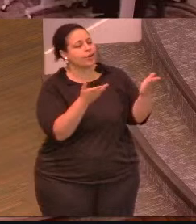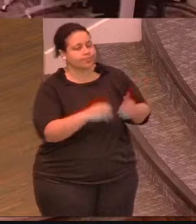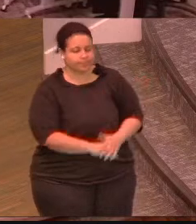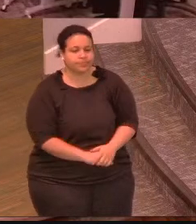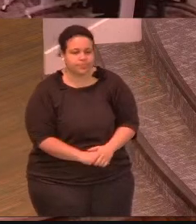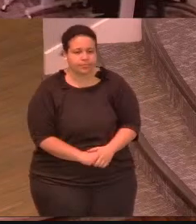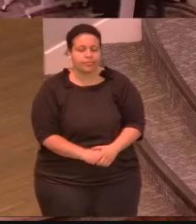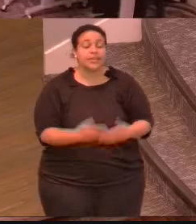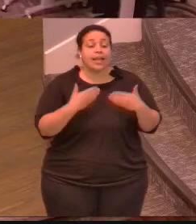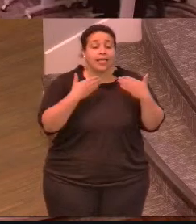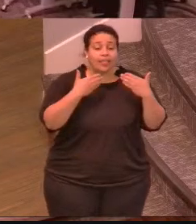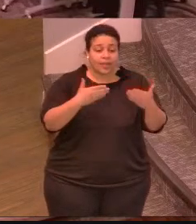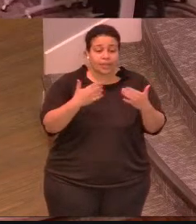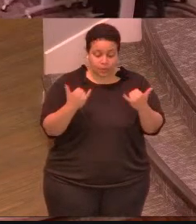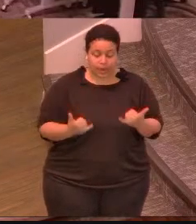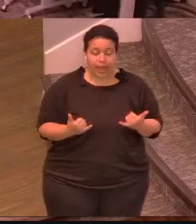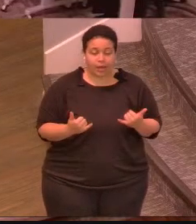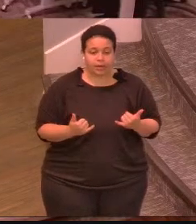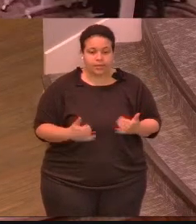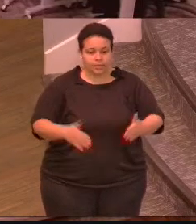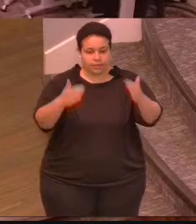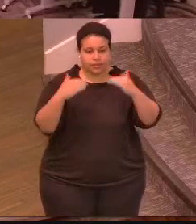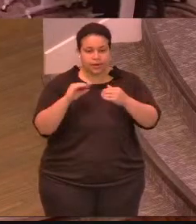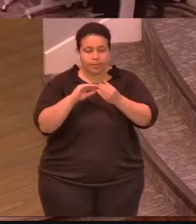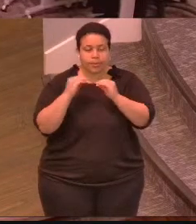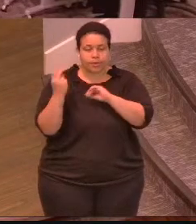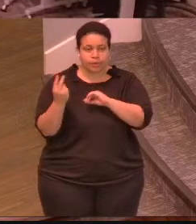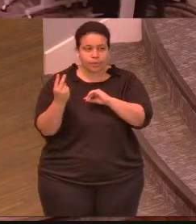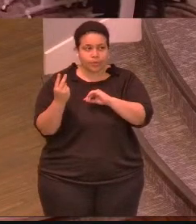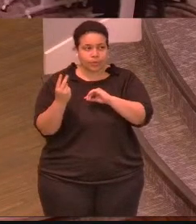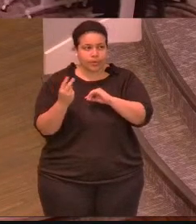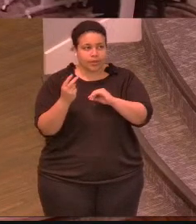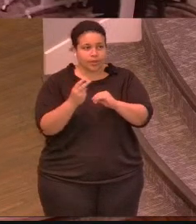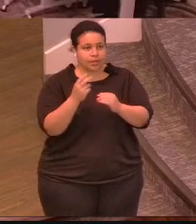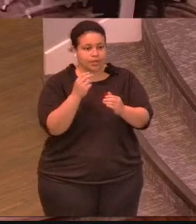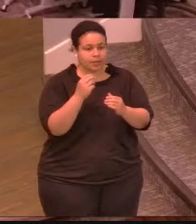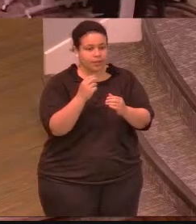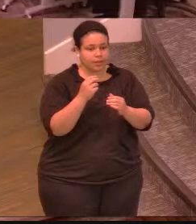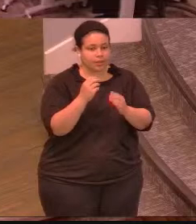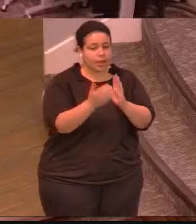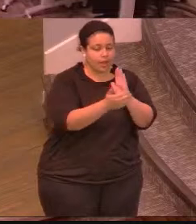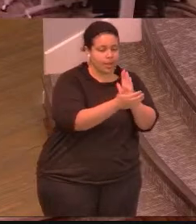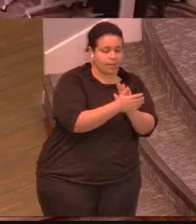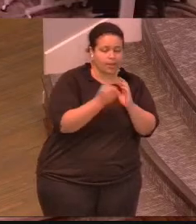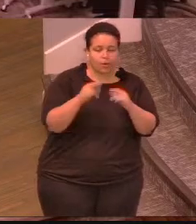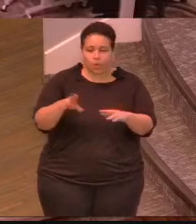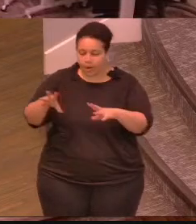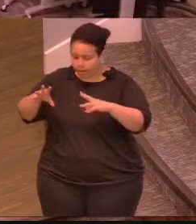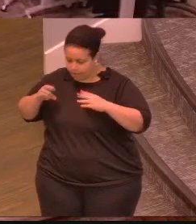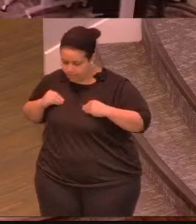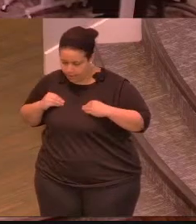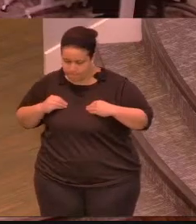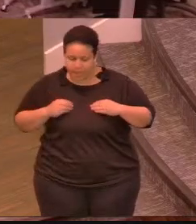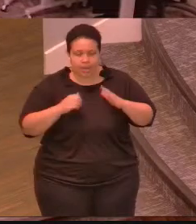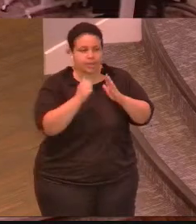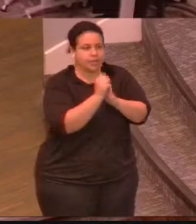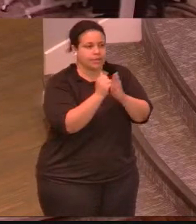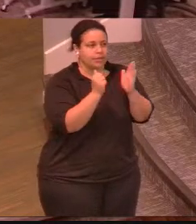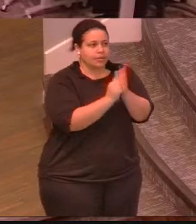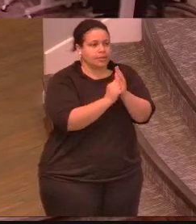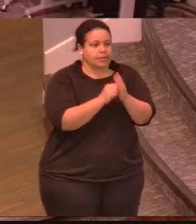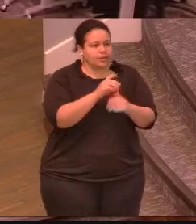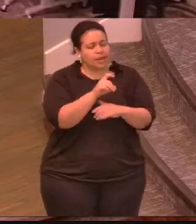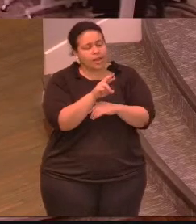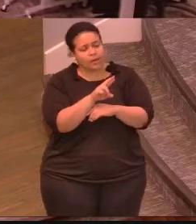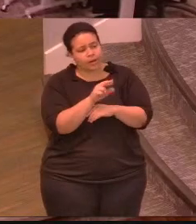Thank you. And now we will move to item number 2, to amend or adopt the agenda. Dr. Anderson, I would like